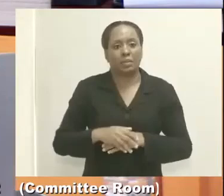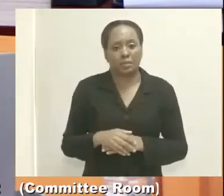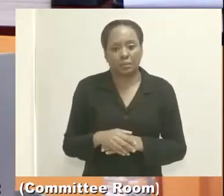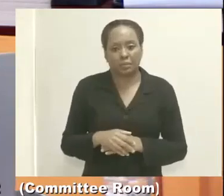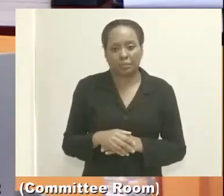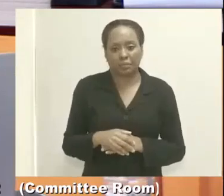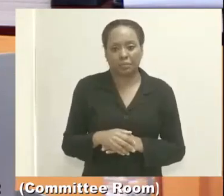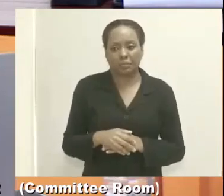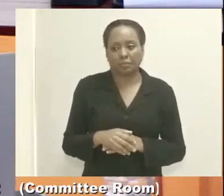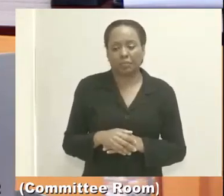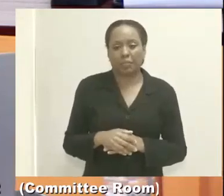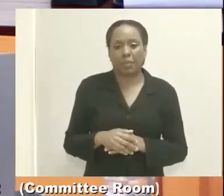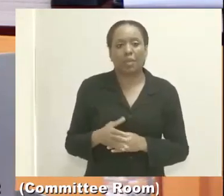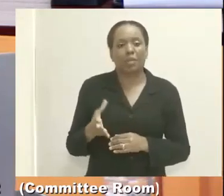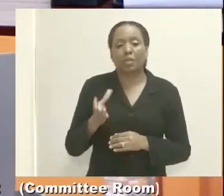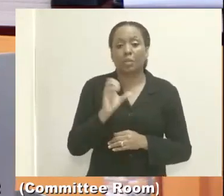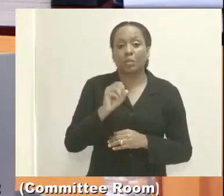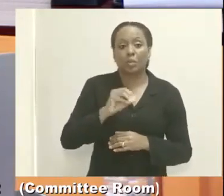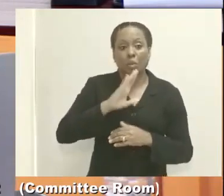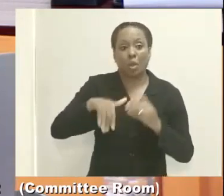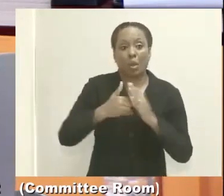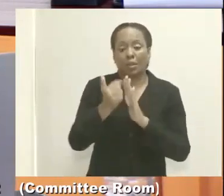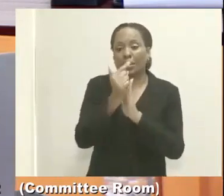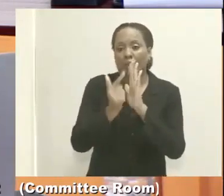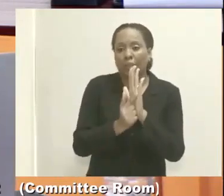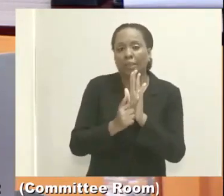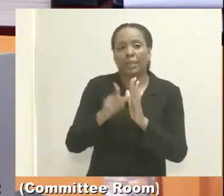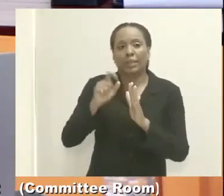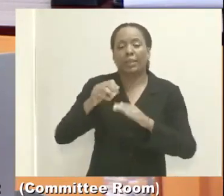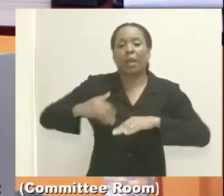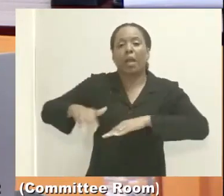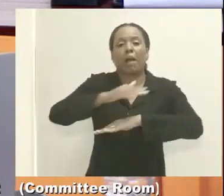other intellectual property legislation.